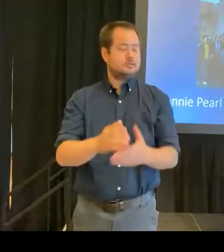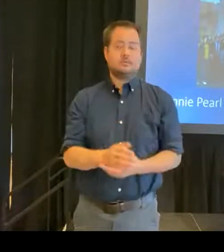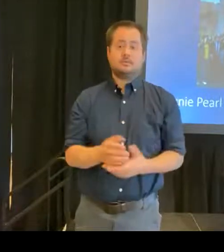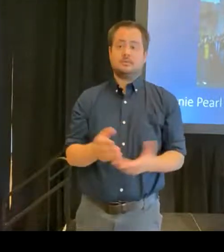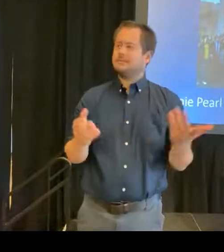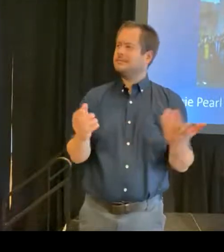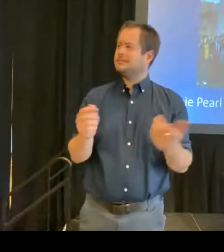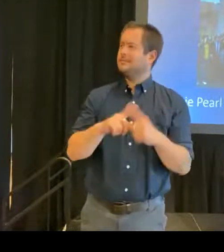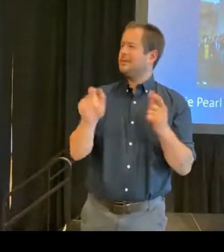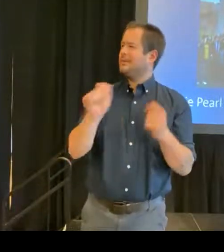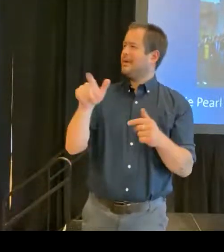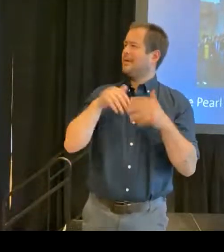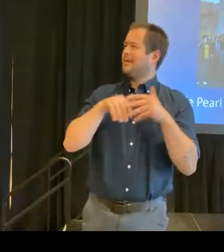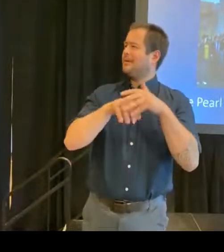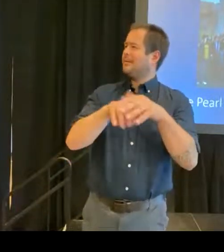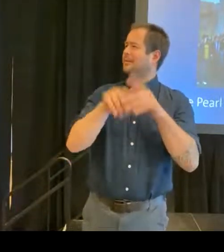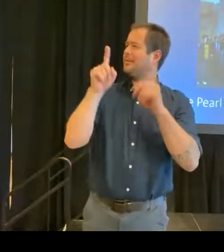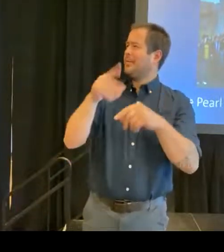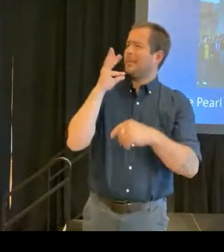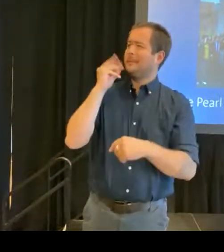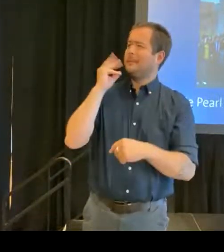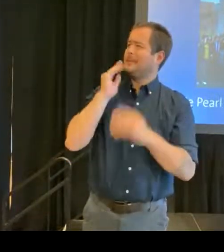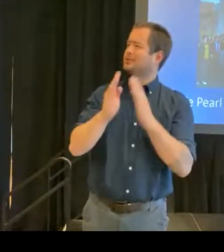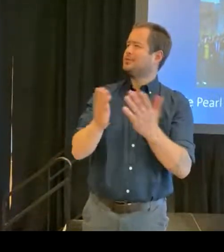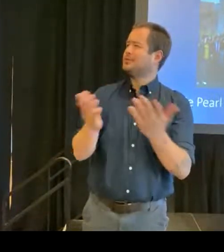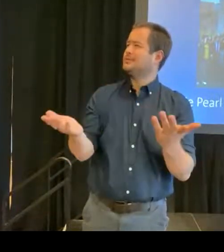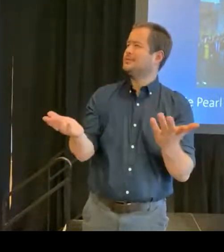all parades go down Peachtree.